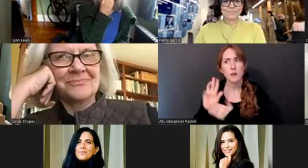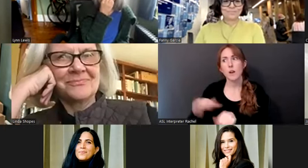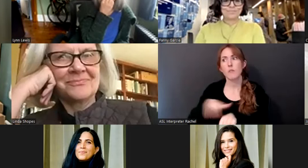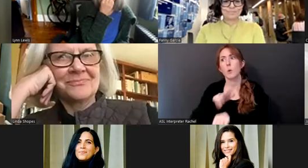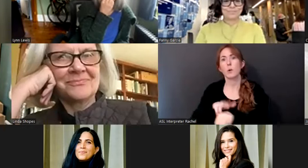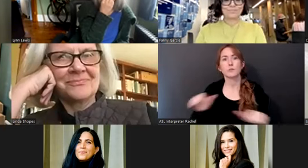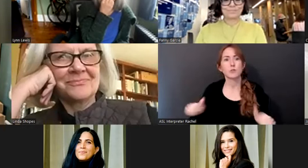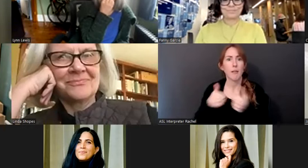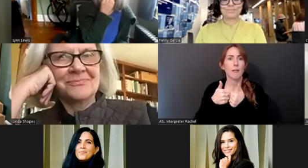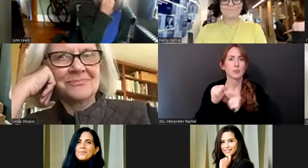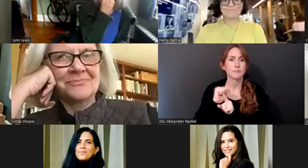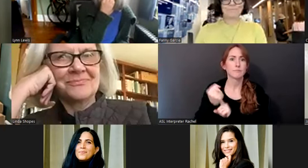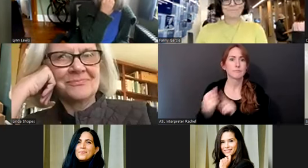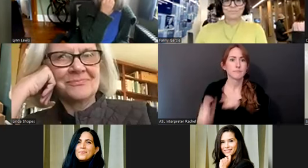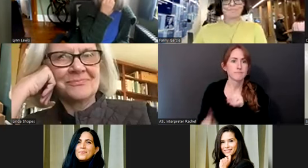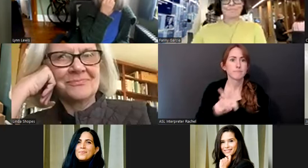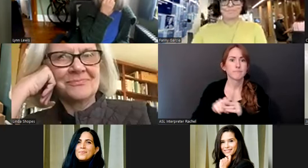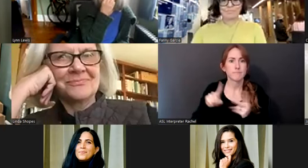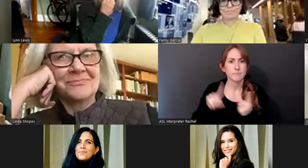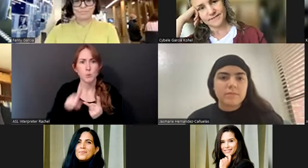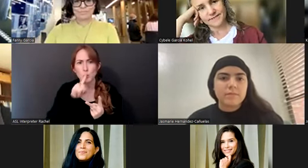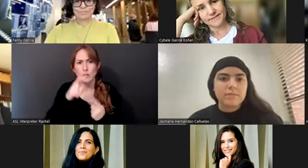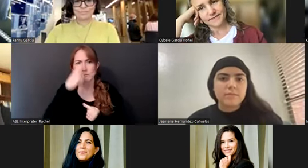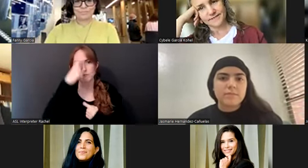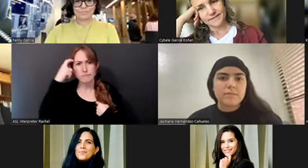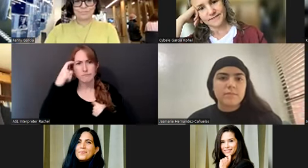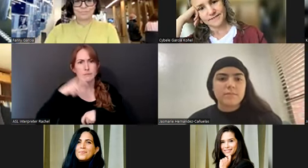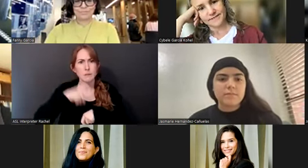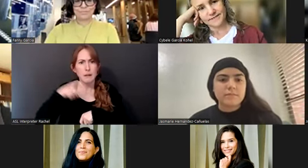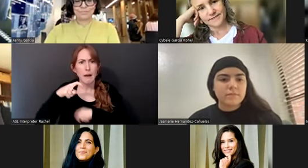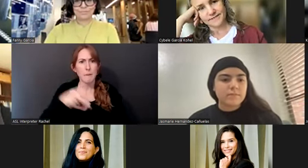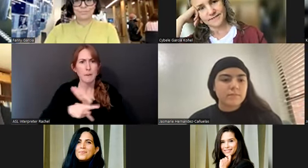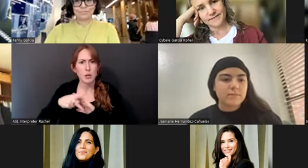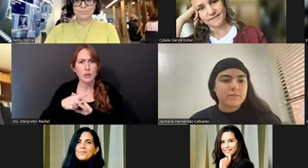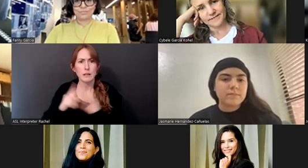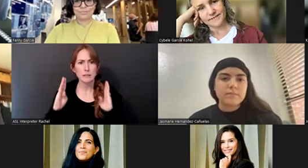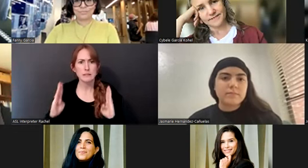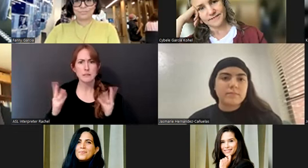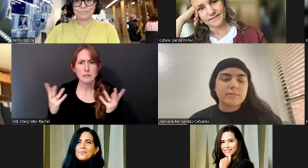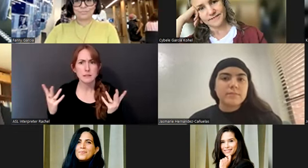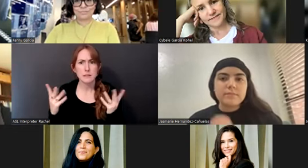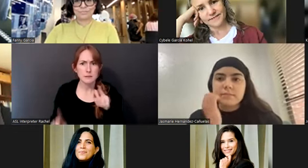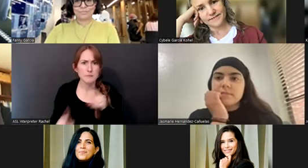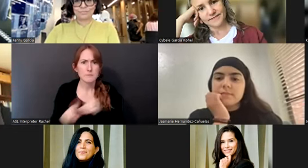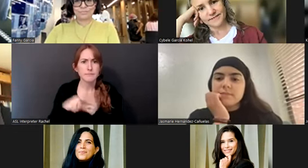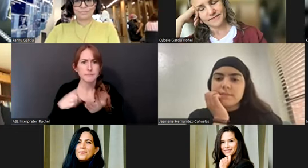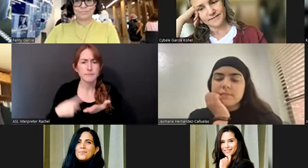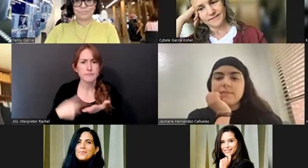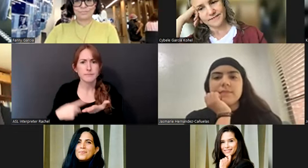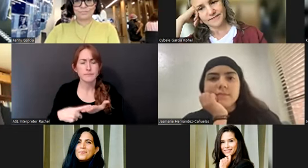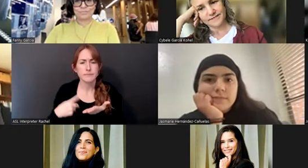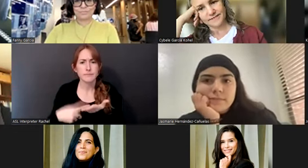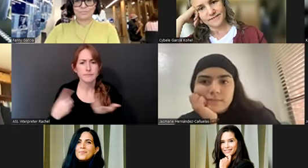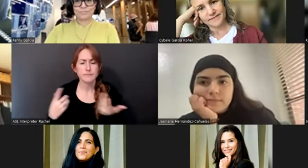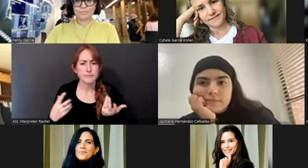periods of life that were deeply painful for other family members. And so it's, it was like navigating that was, was pretty tricky.